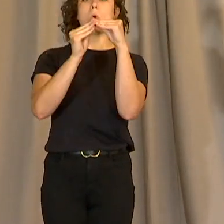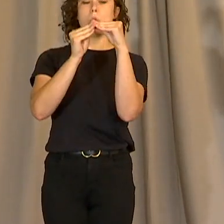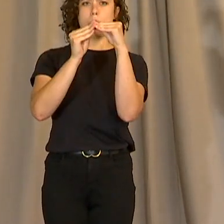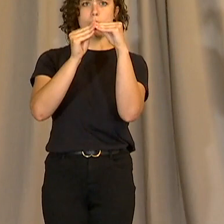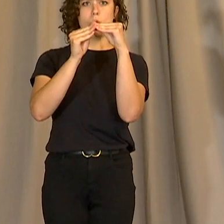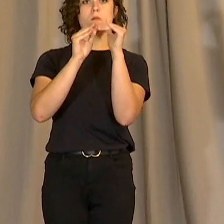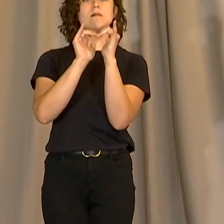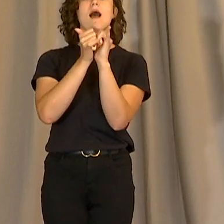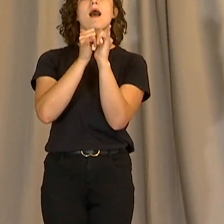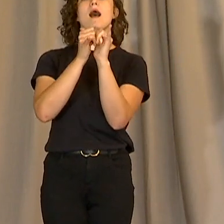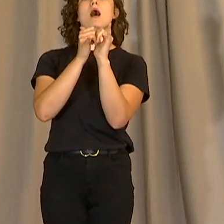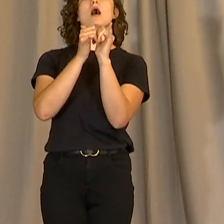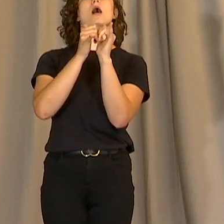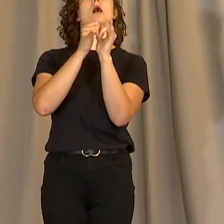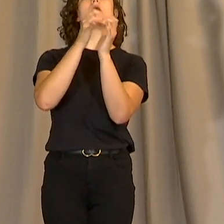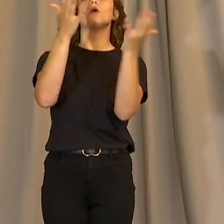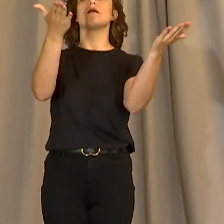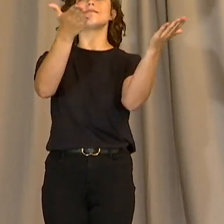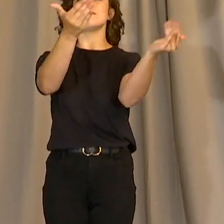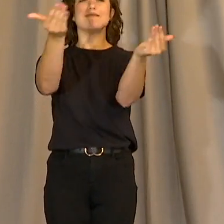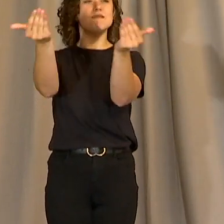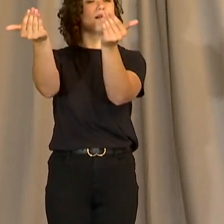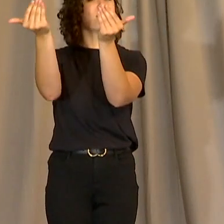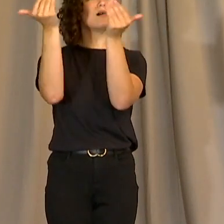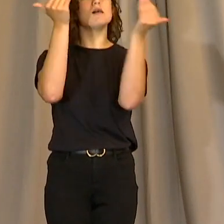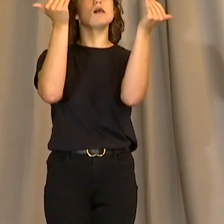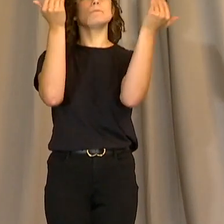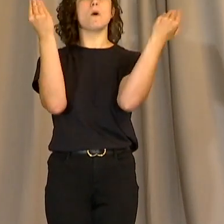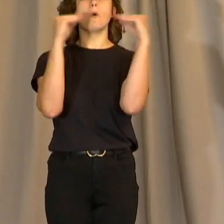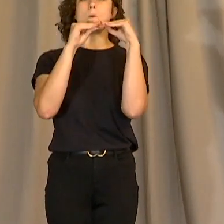How do we engage others in